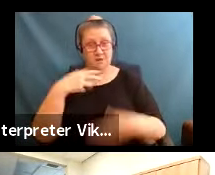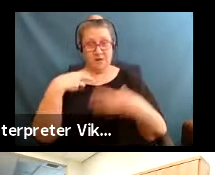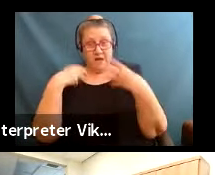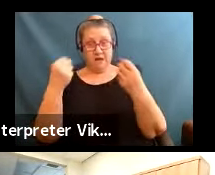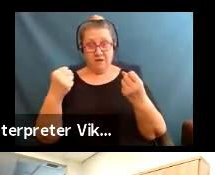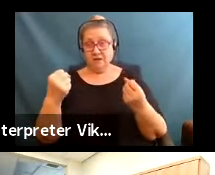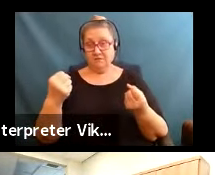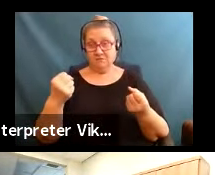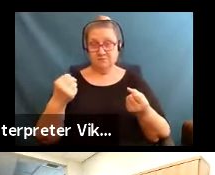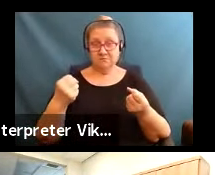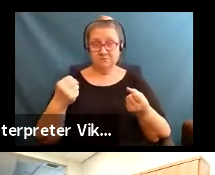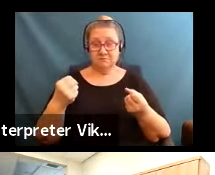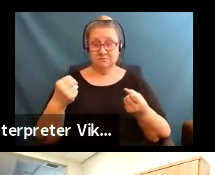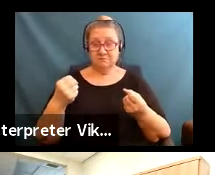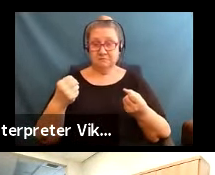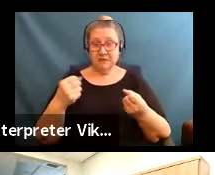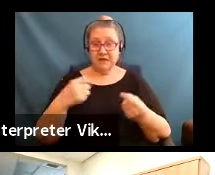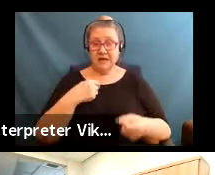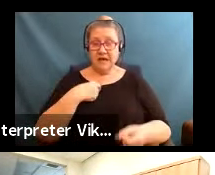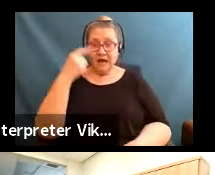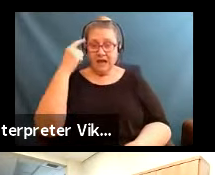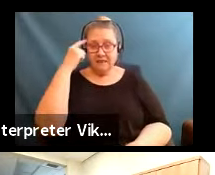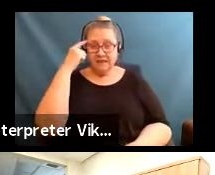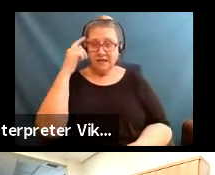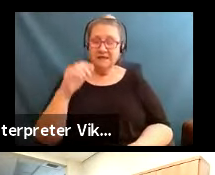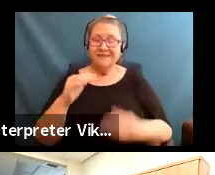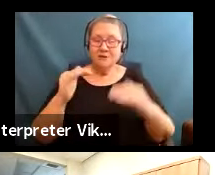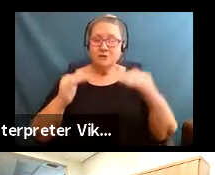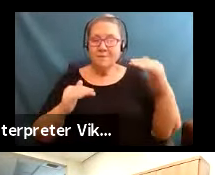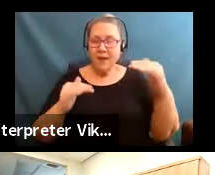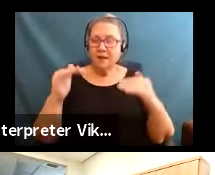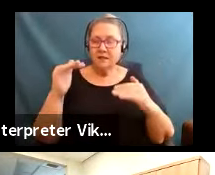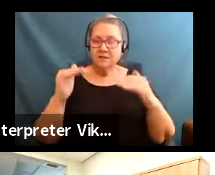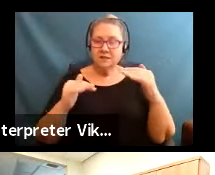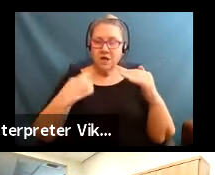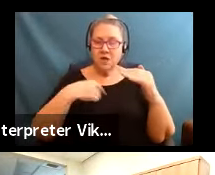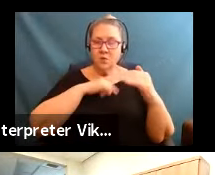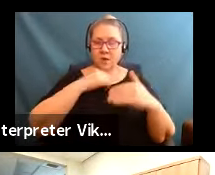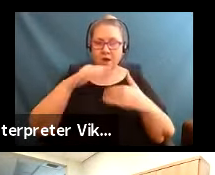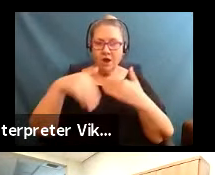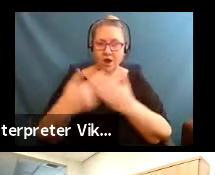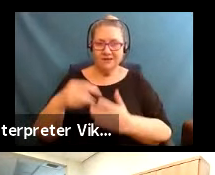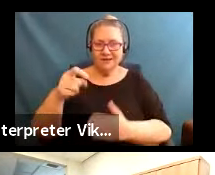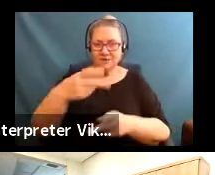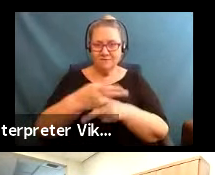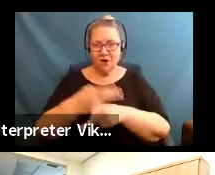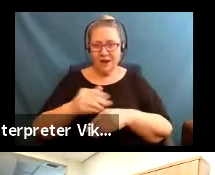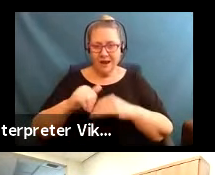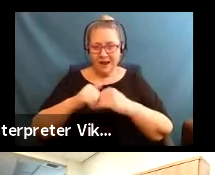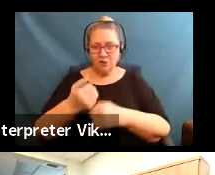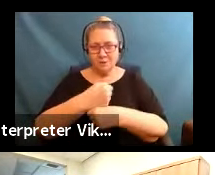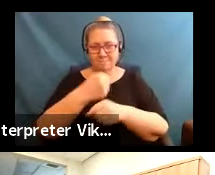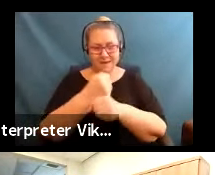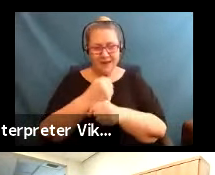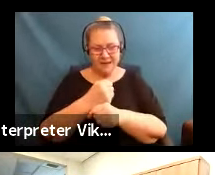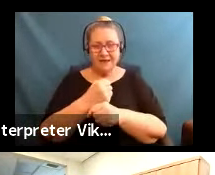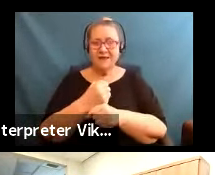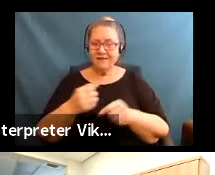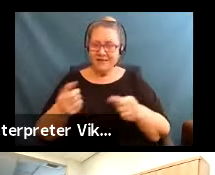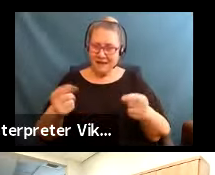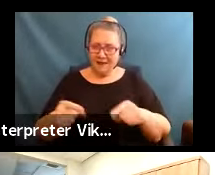don't, I think that there's the balance there. And I think we all need to figure out how to help make that happen, with the